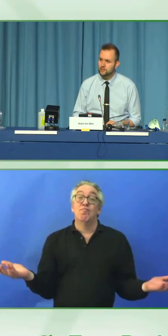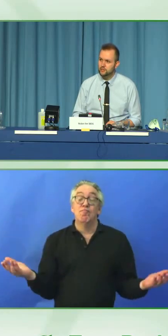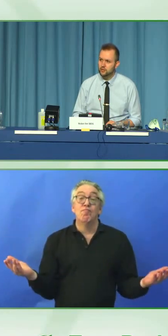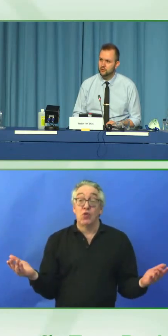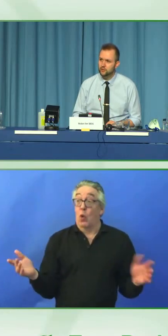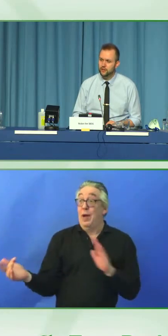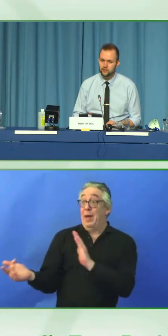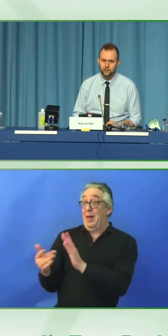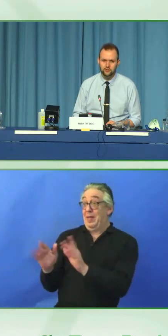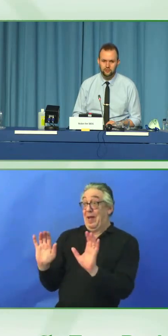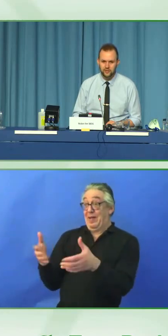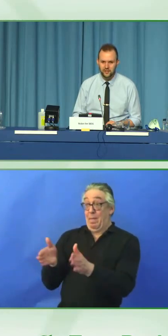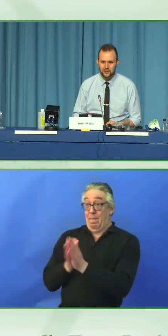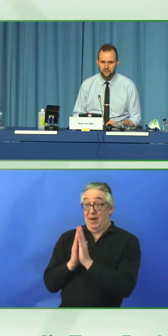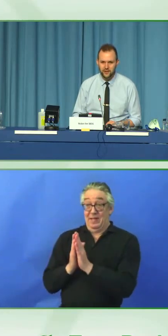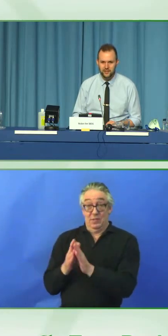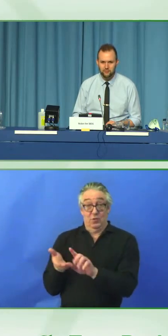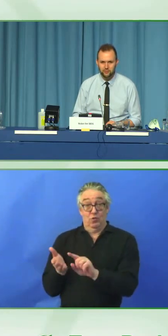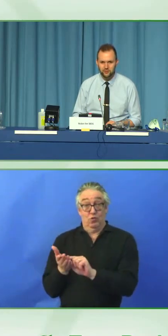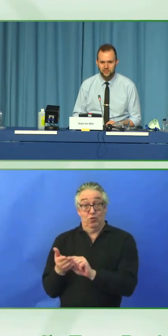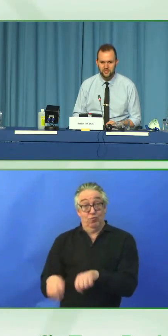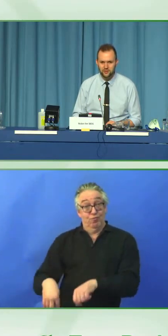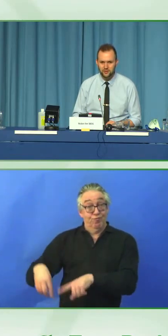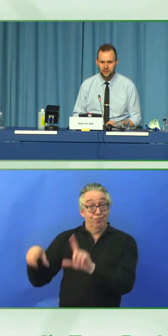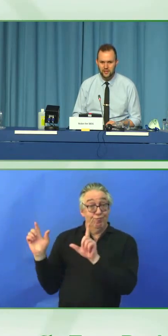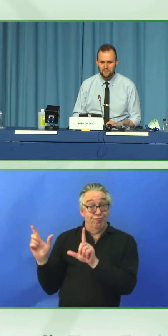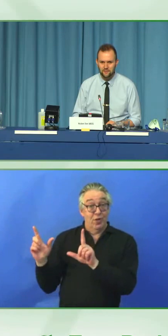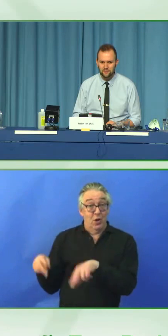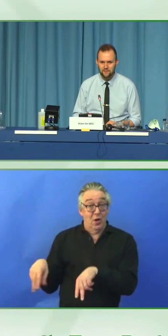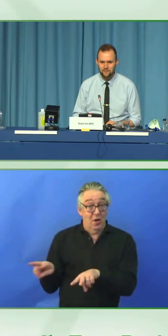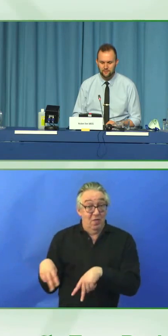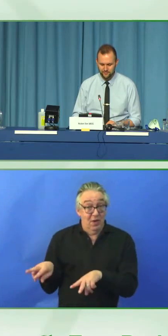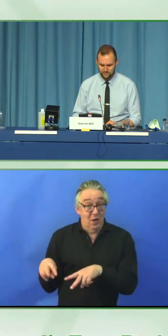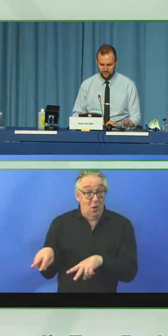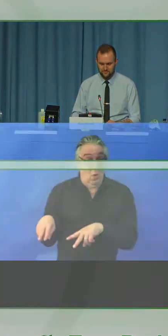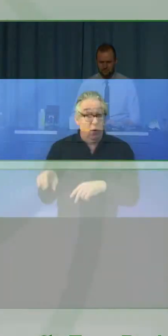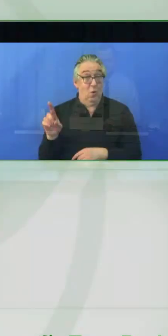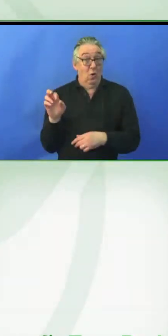video message of Dr. Pineda, and then we'll proceed to Q&A.